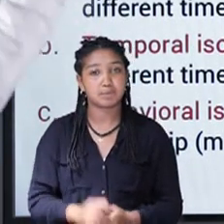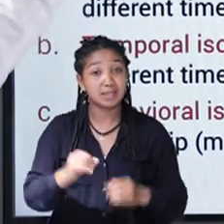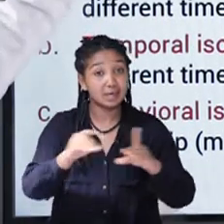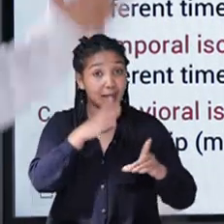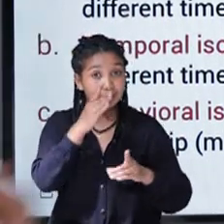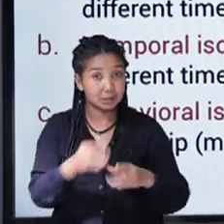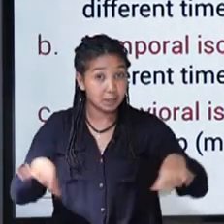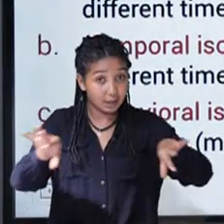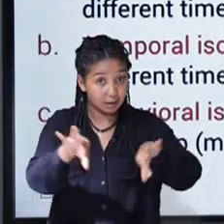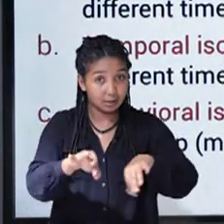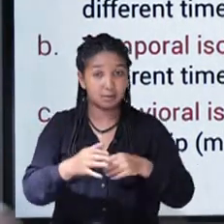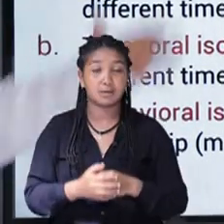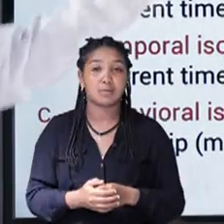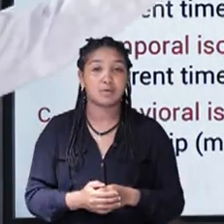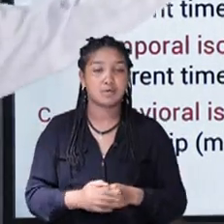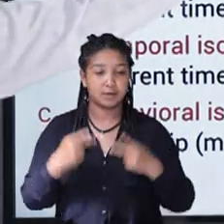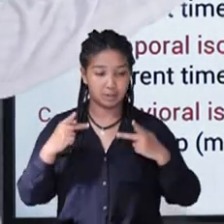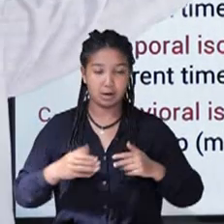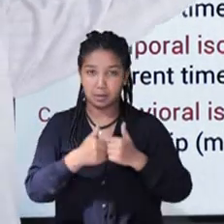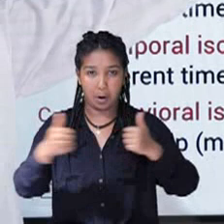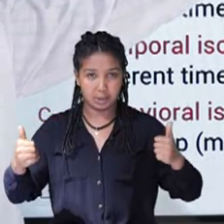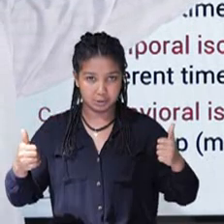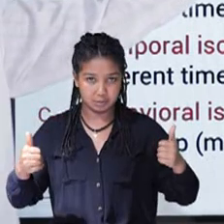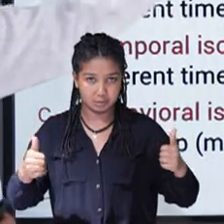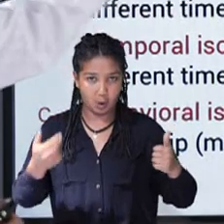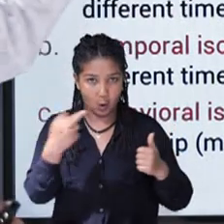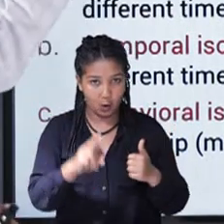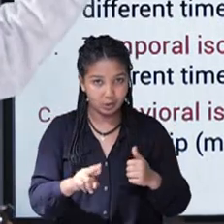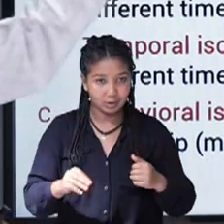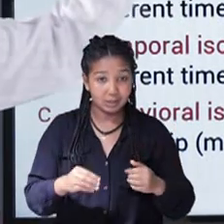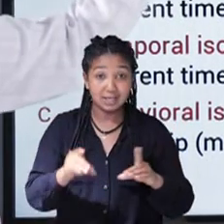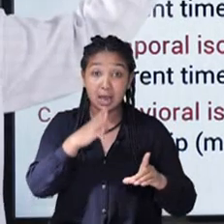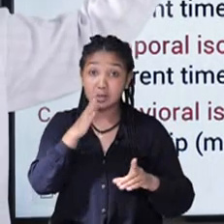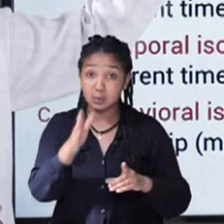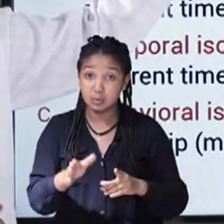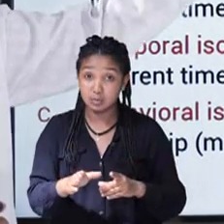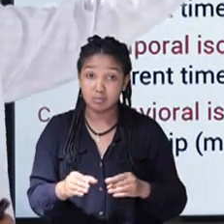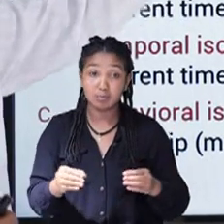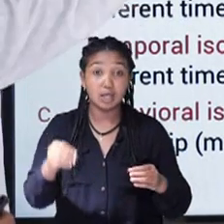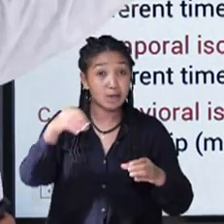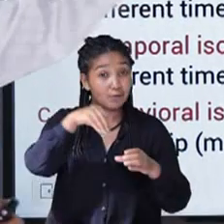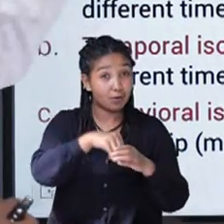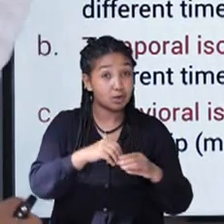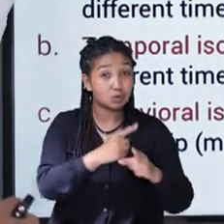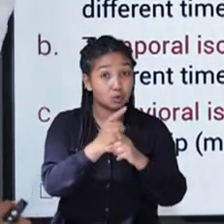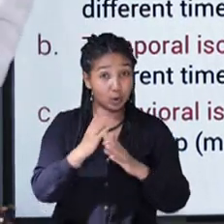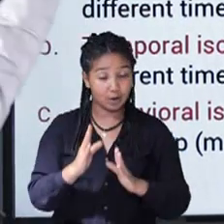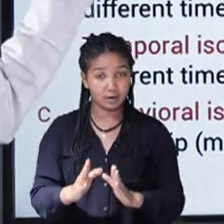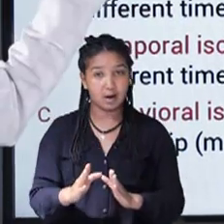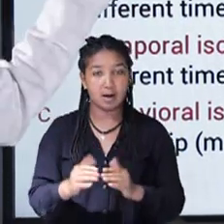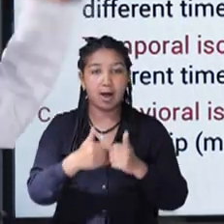it doesn't need physical separation, or it does not involve